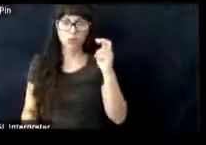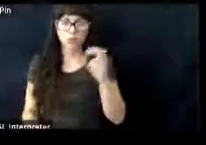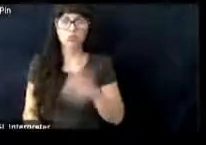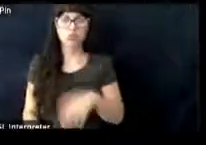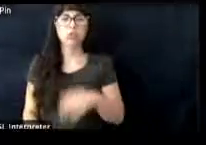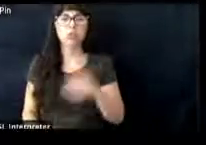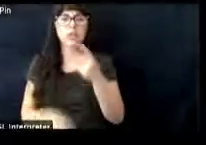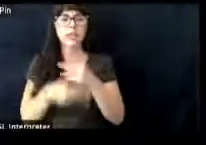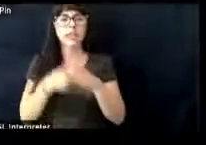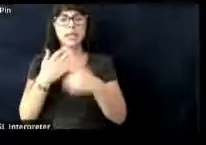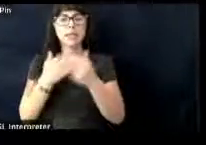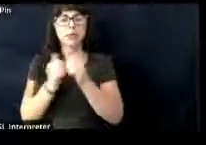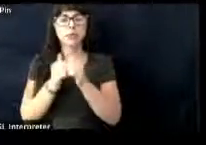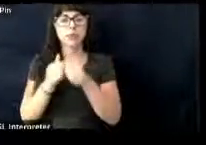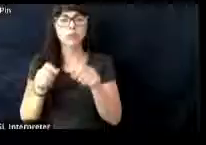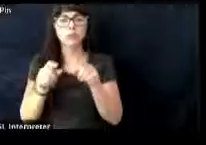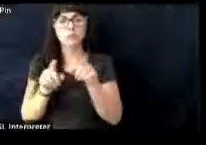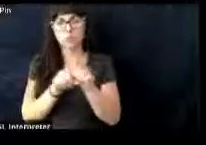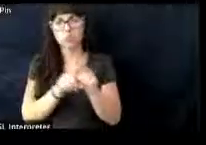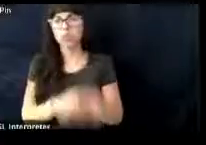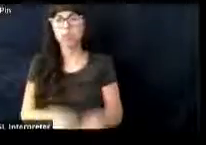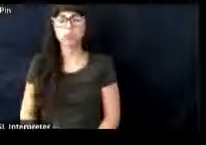keep that all together as well.